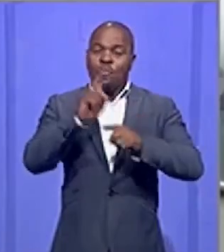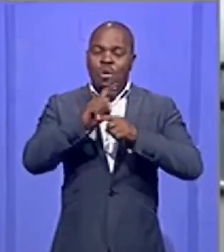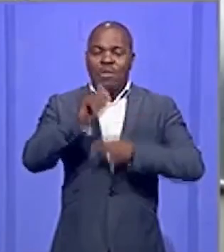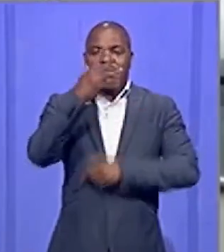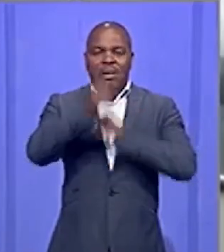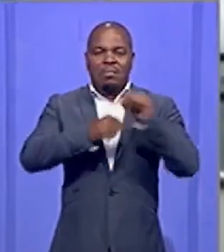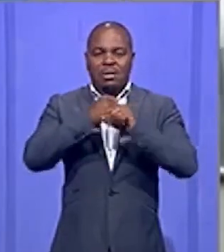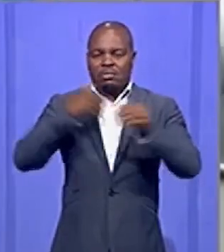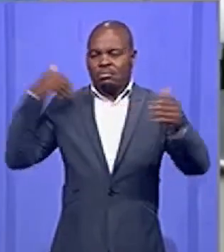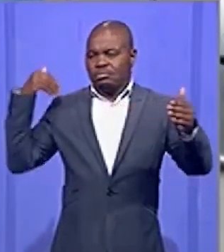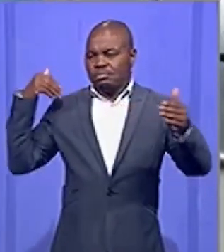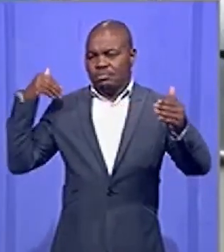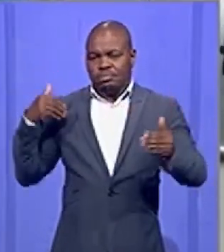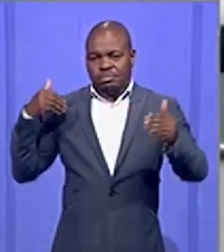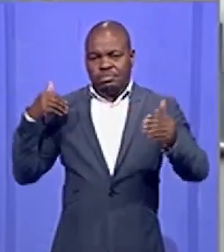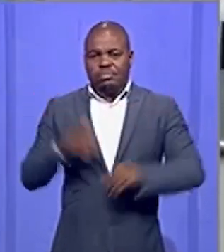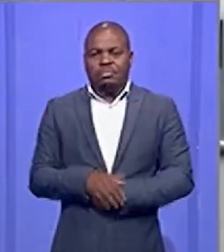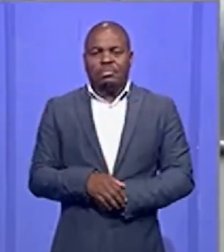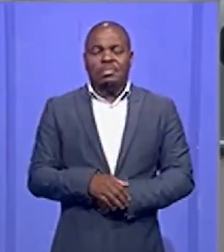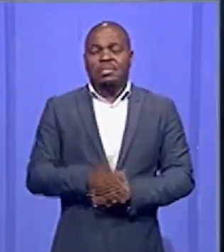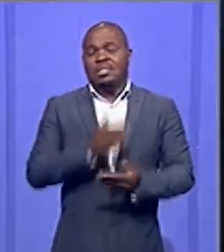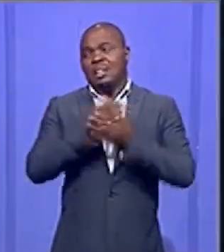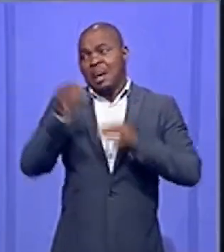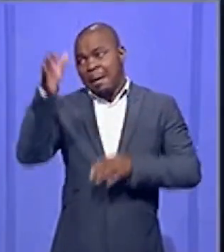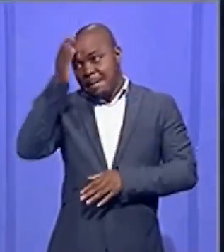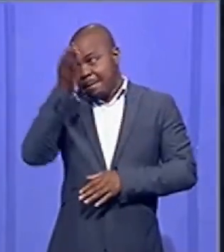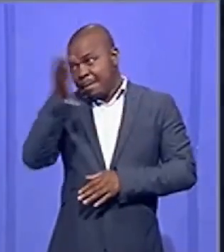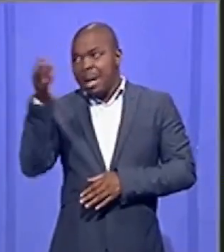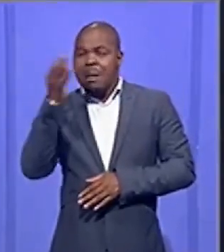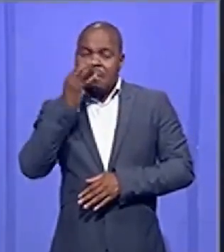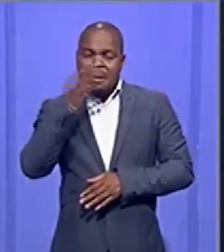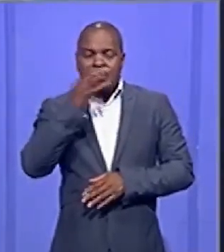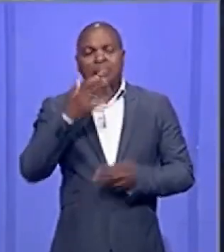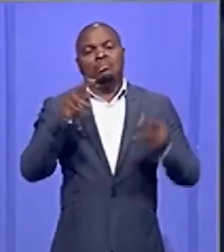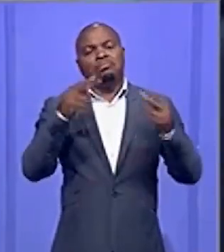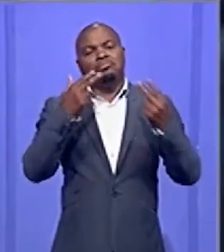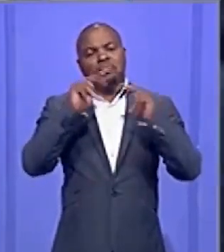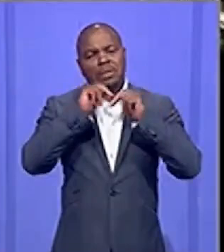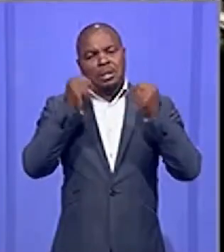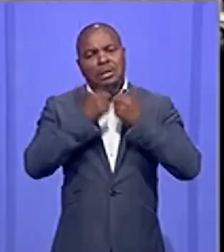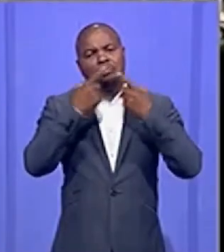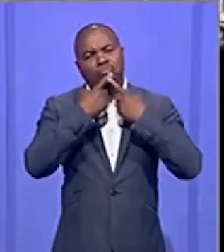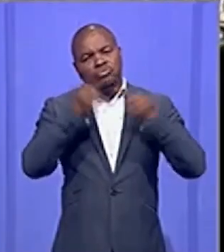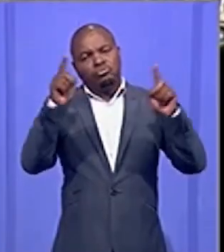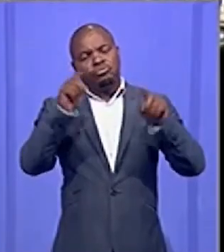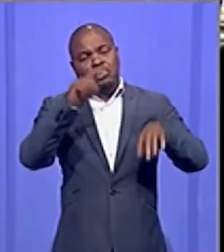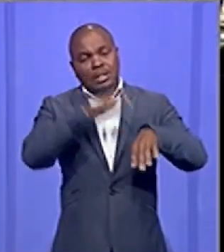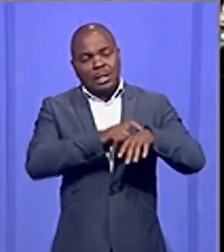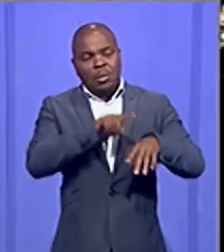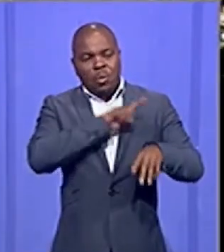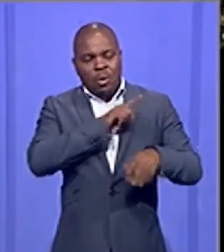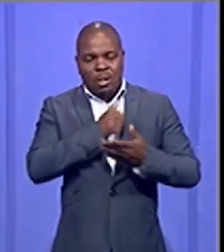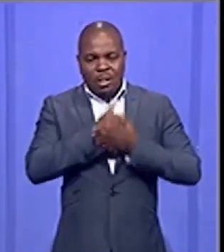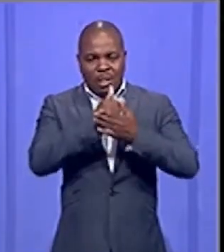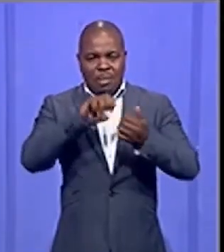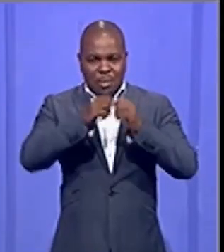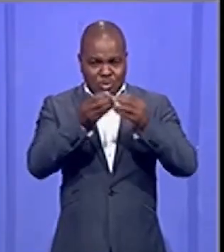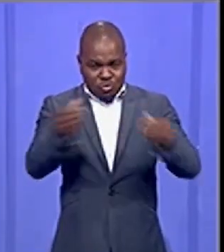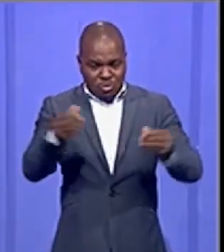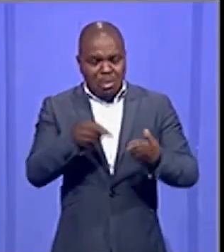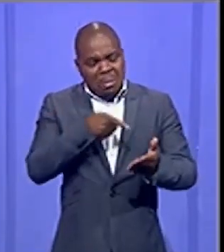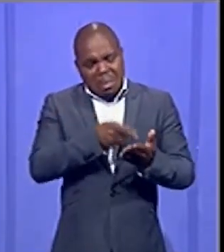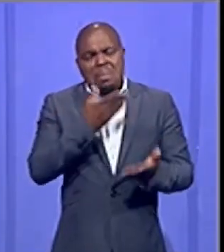fetileng. Baitsanape bangwe ba re kgoeletso ya maemo a matlhotlhapelo a bosetšhaba malebana le go semagana le bothata jono e ka